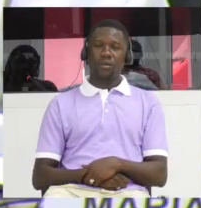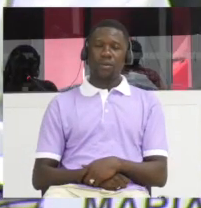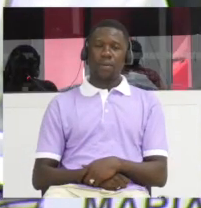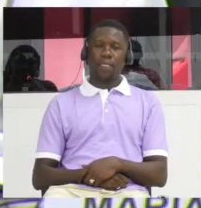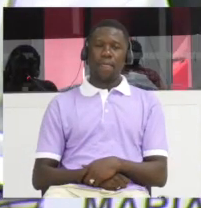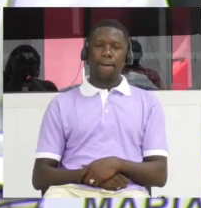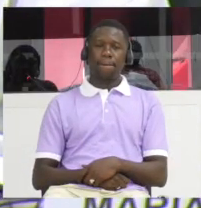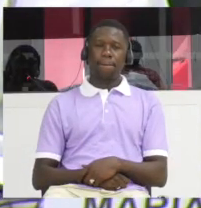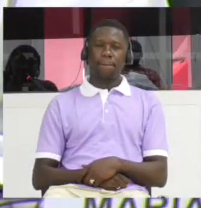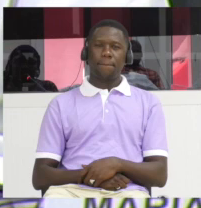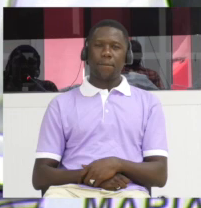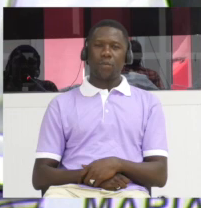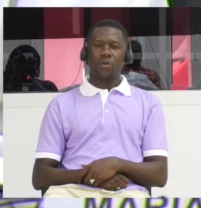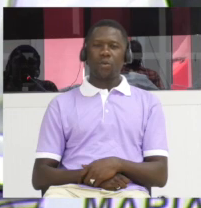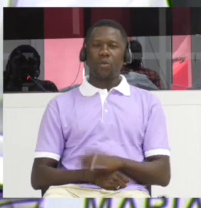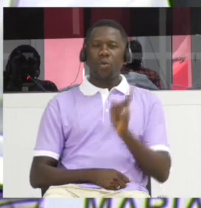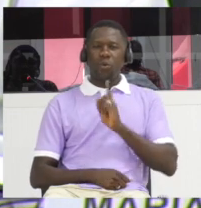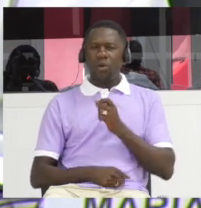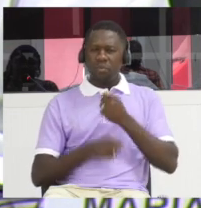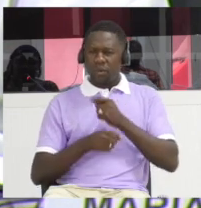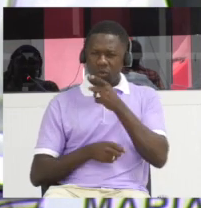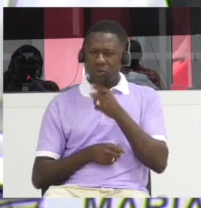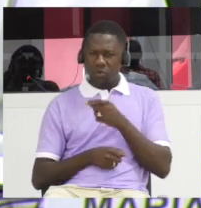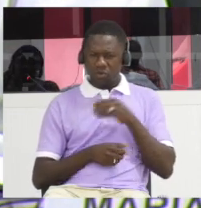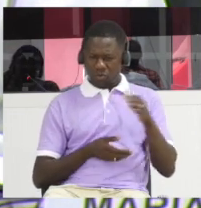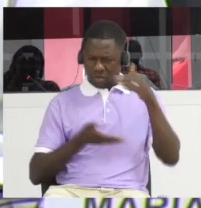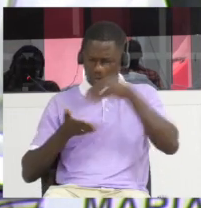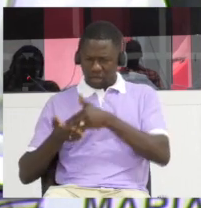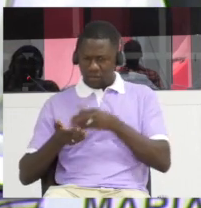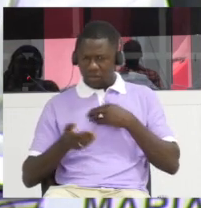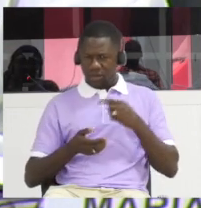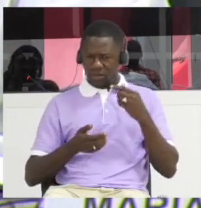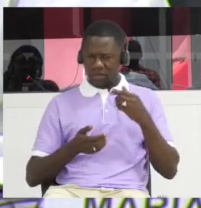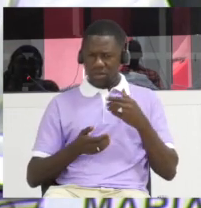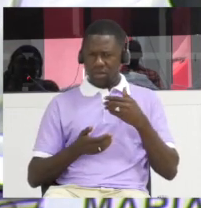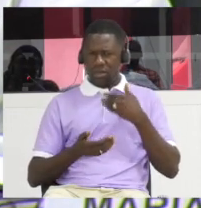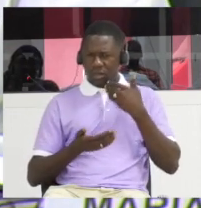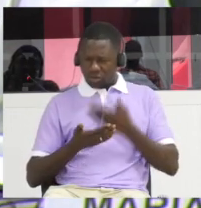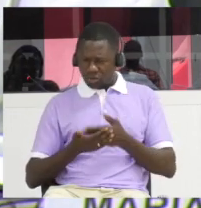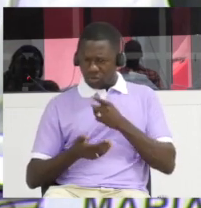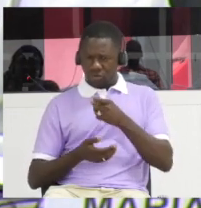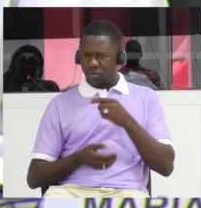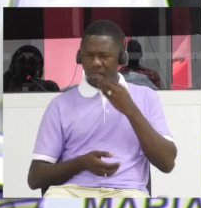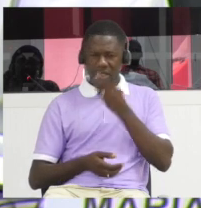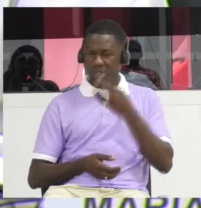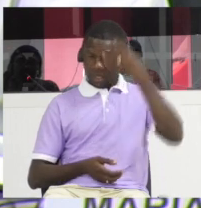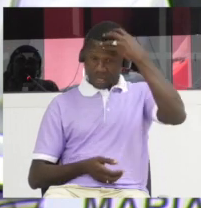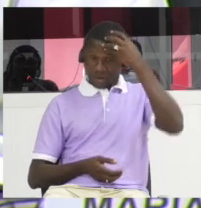to arrive at this conclusion that really the head was not up to par when it came